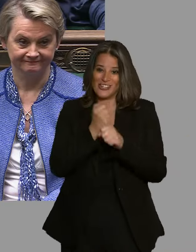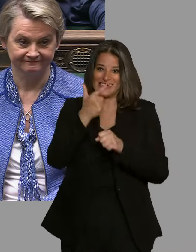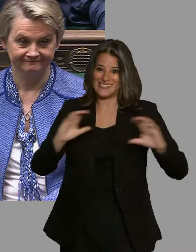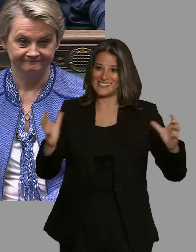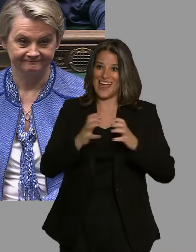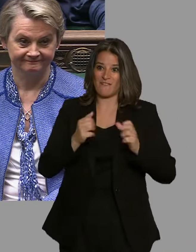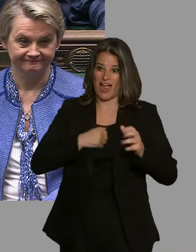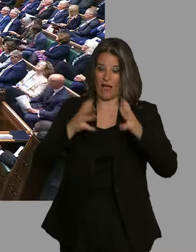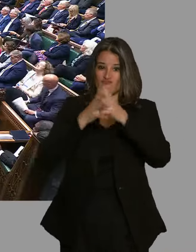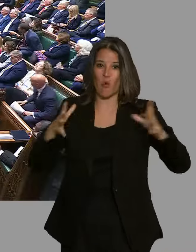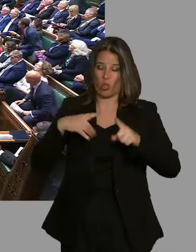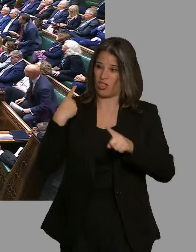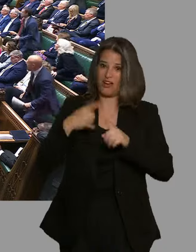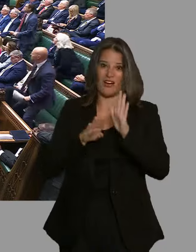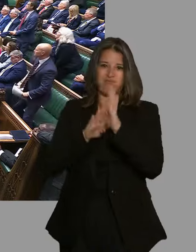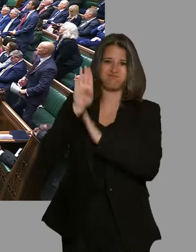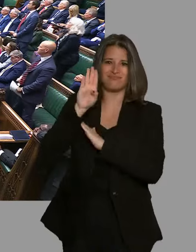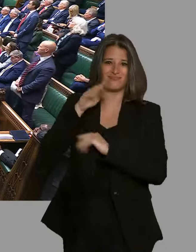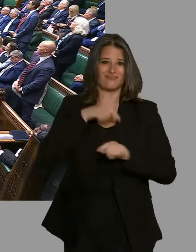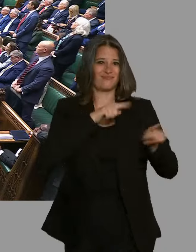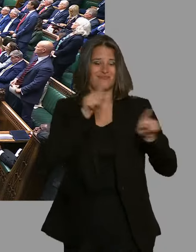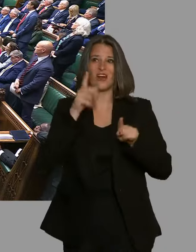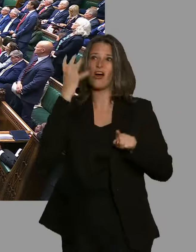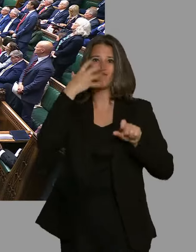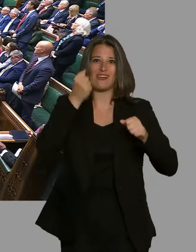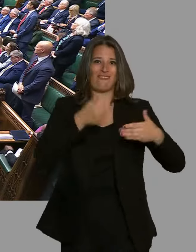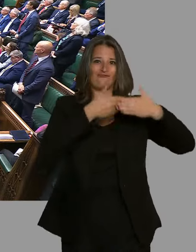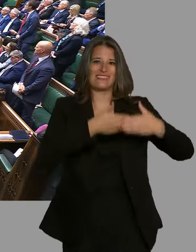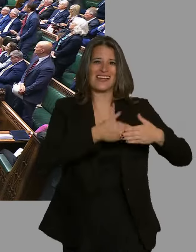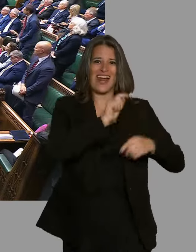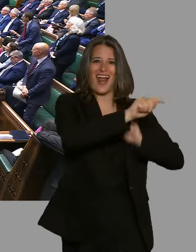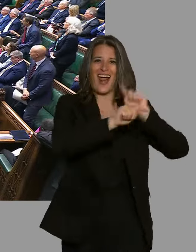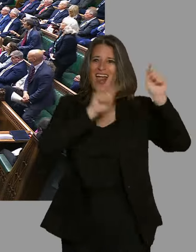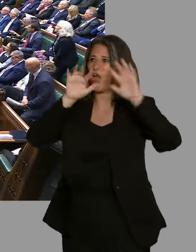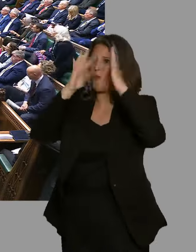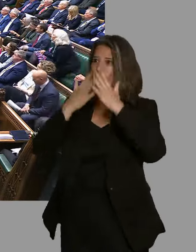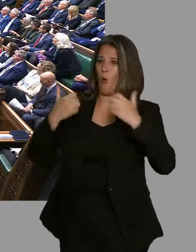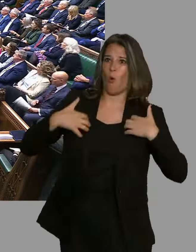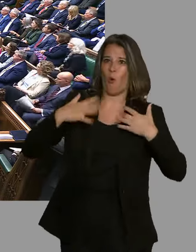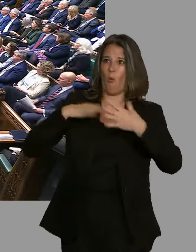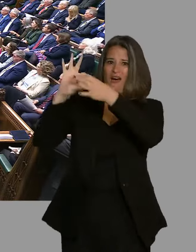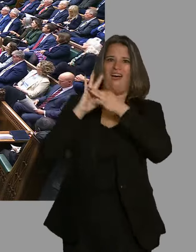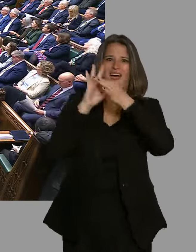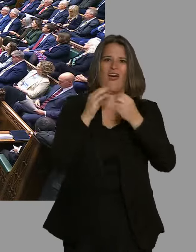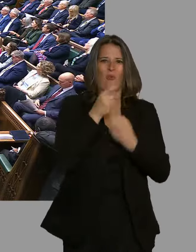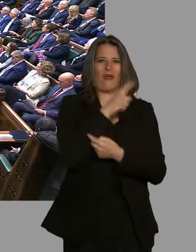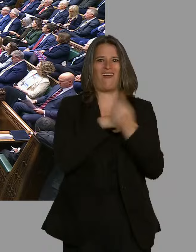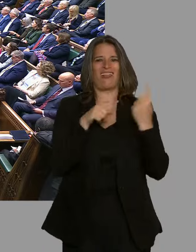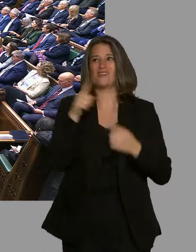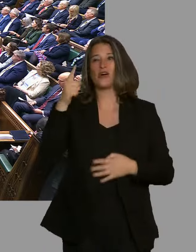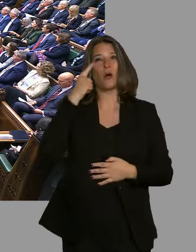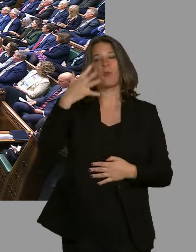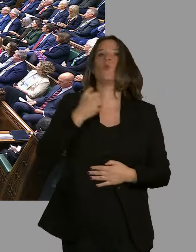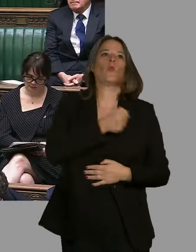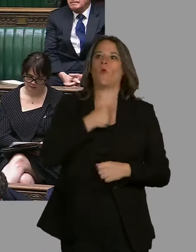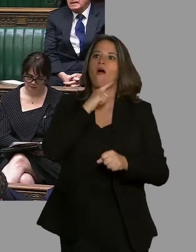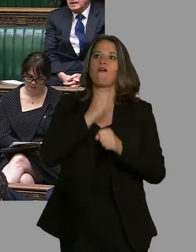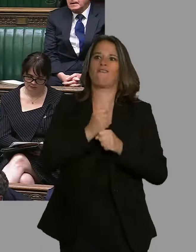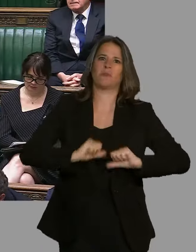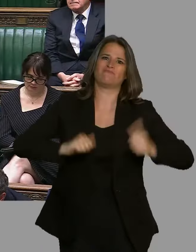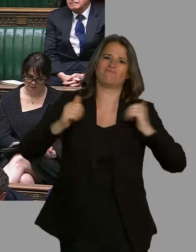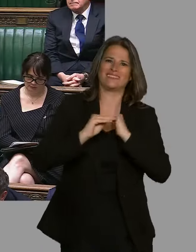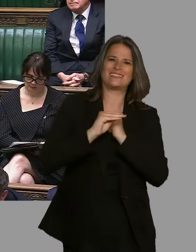with this Labour government. Thank you, Mr Speaker. This is National Epilepsy Week, and we're joined in the gallery by England rugby player Tommy Freeman, who was diagnosed